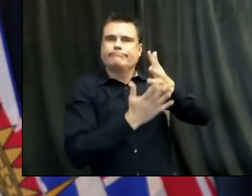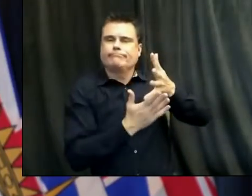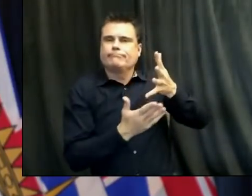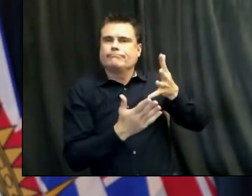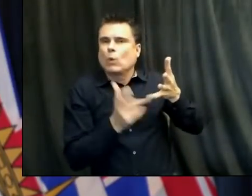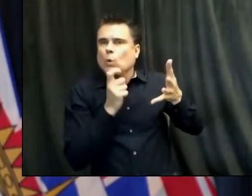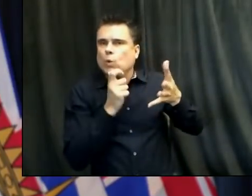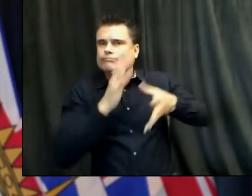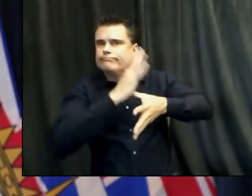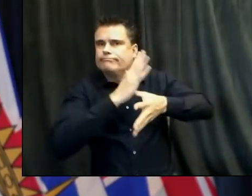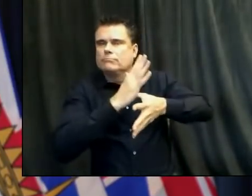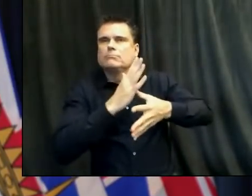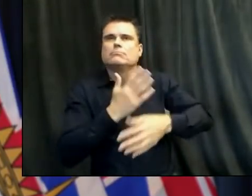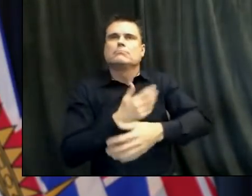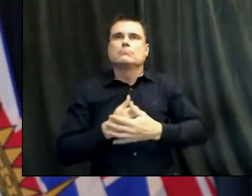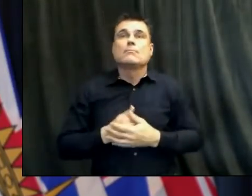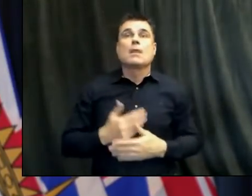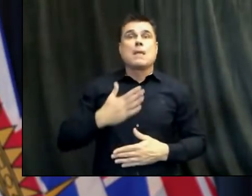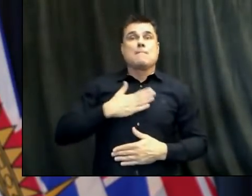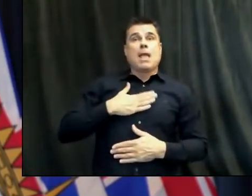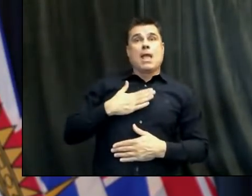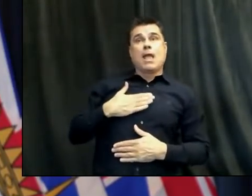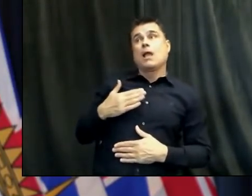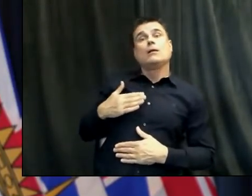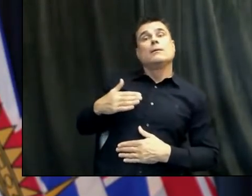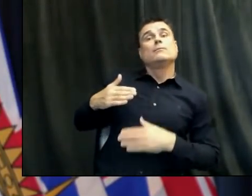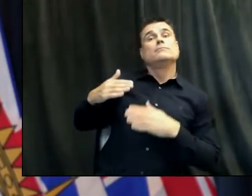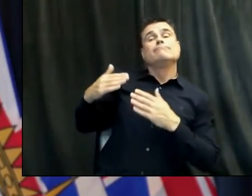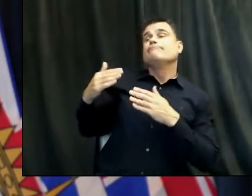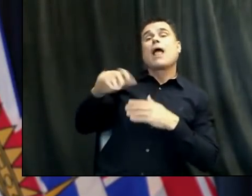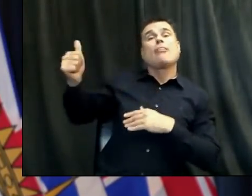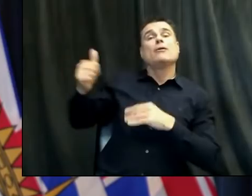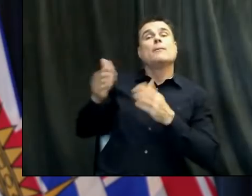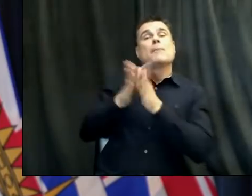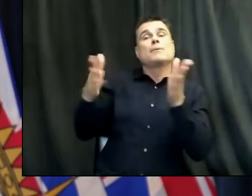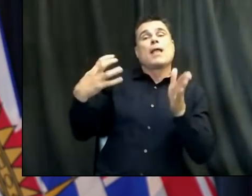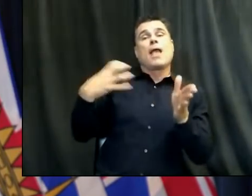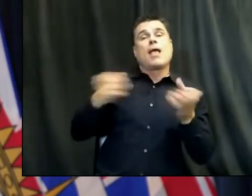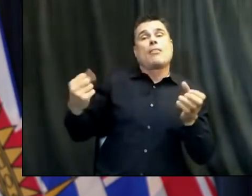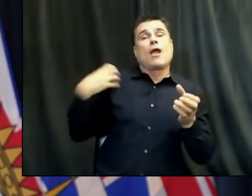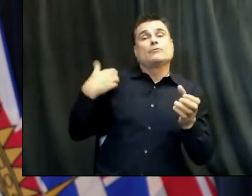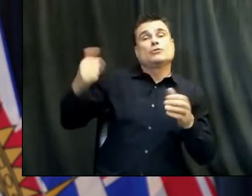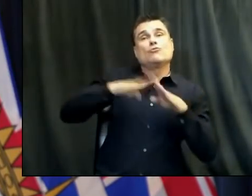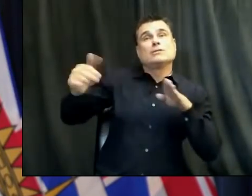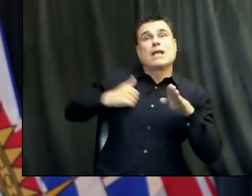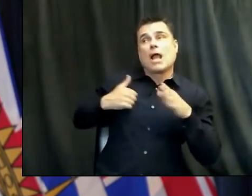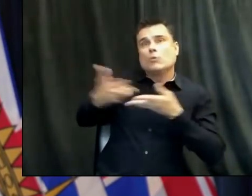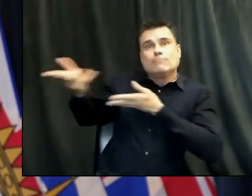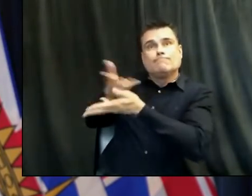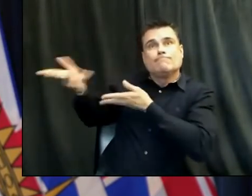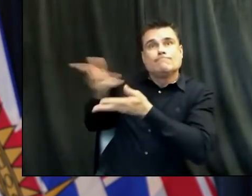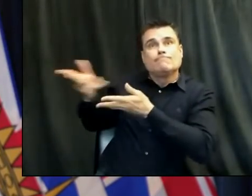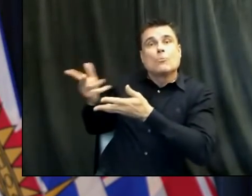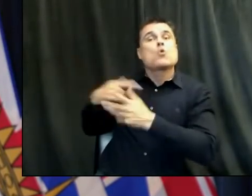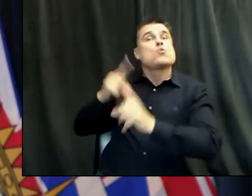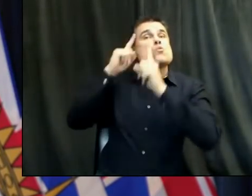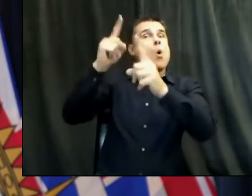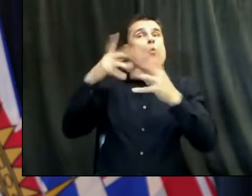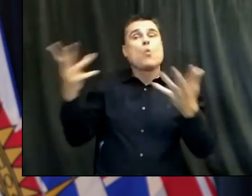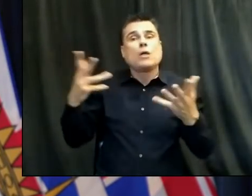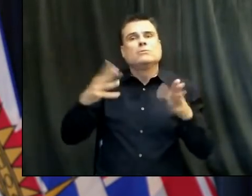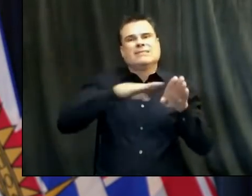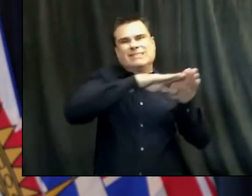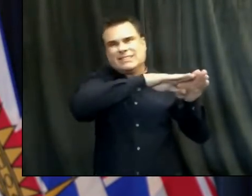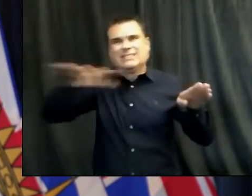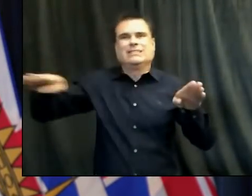about the priority populations in BC, given where we are in our state of the pandemic, but they